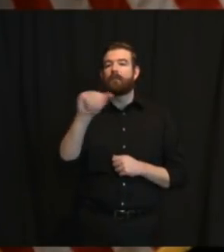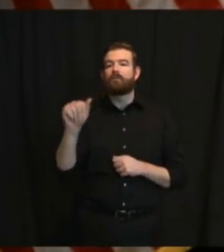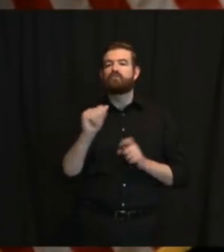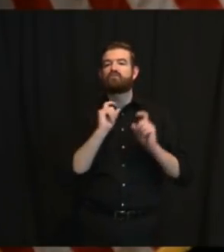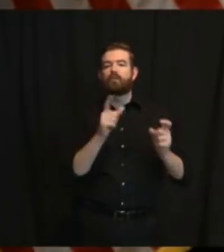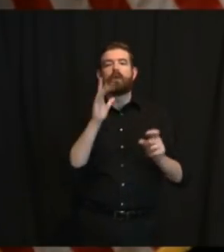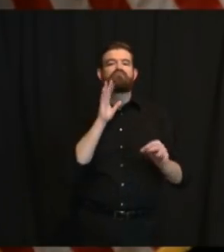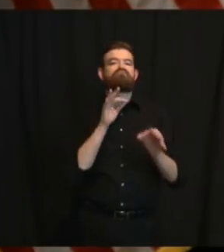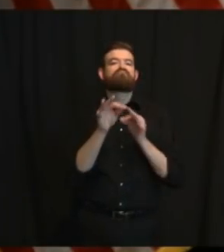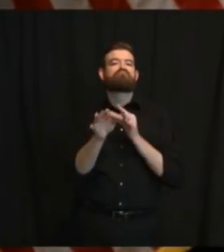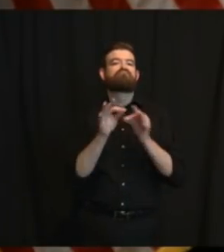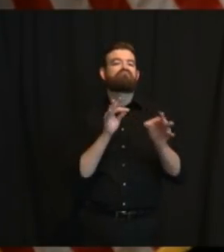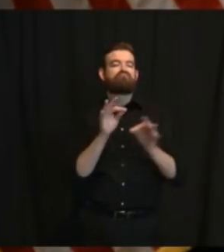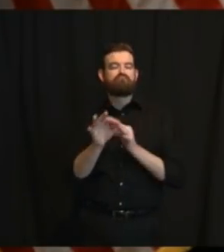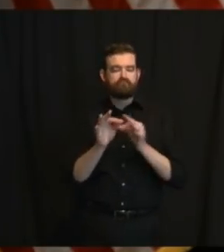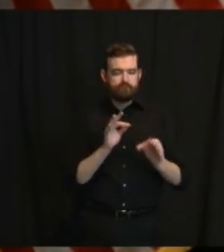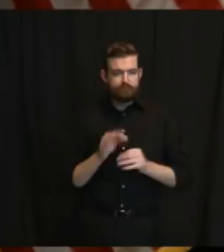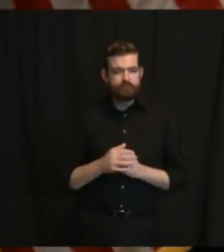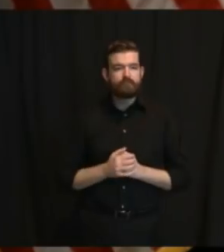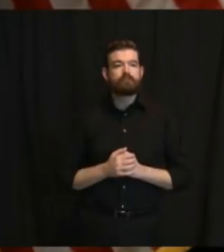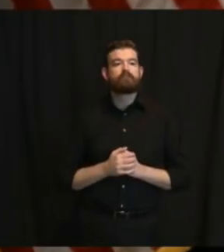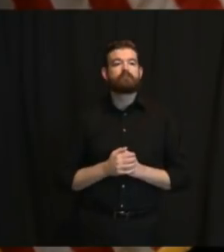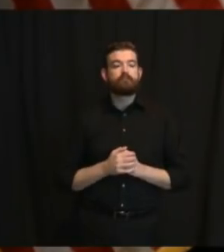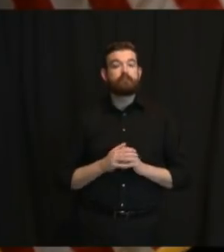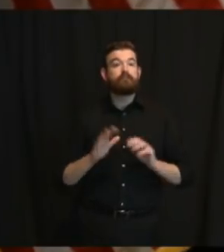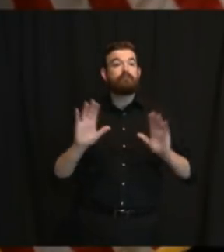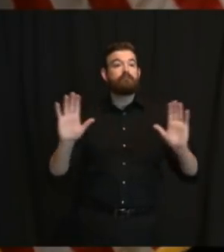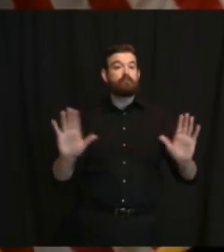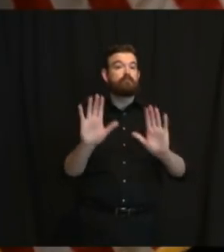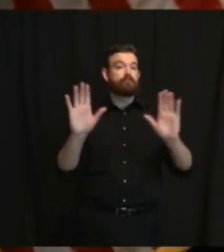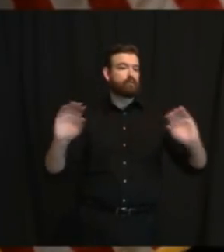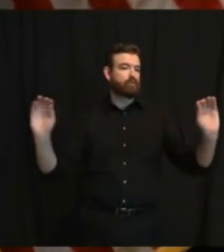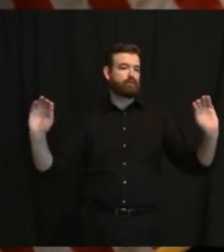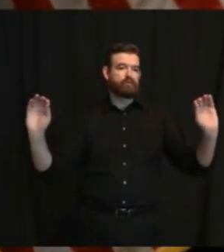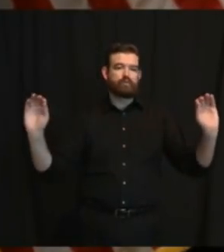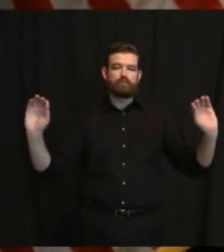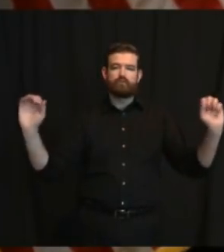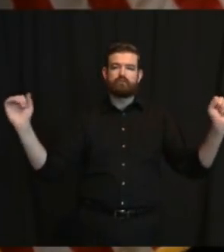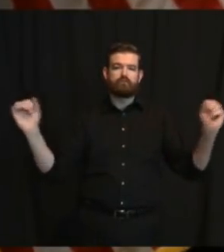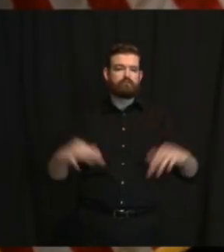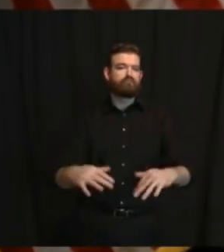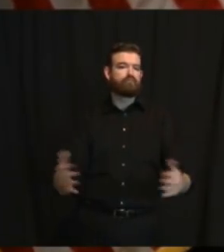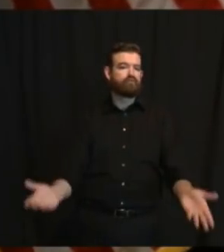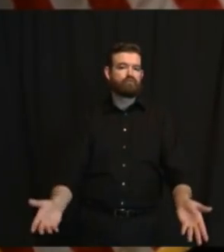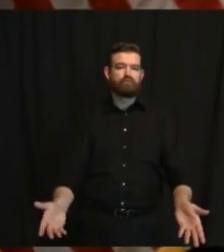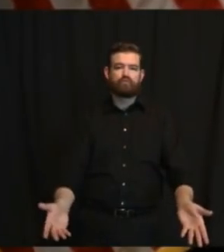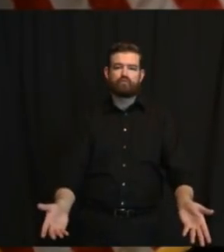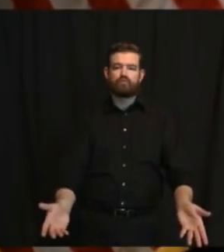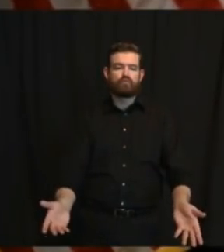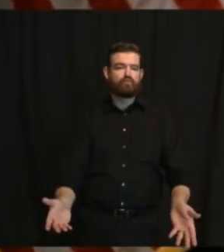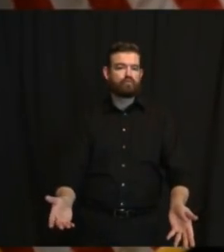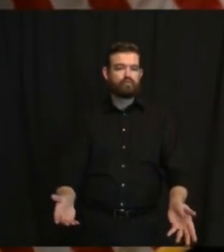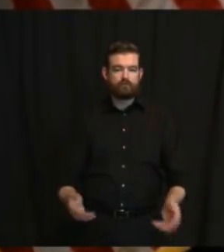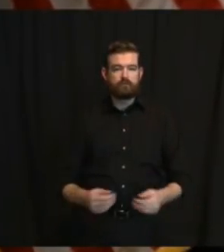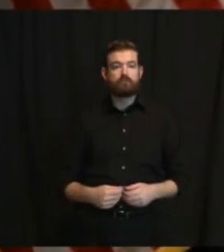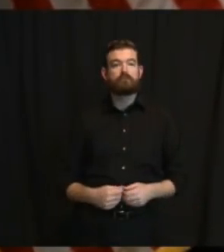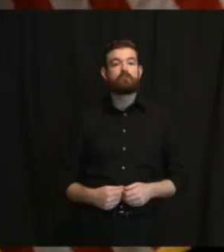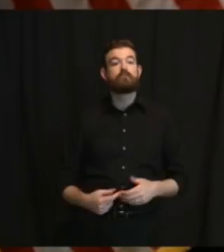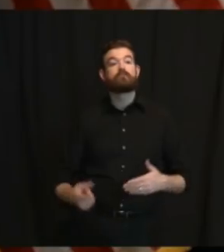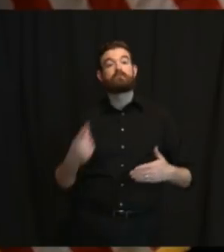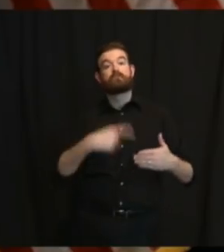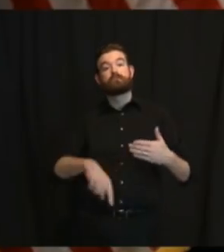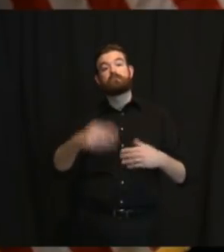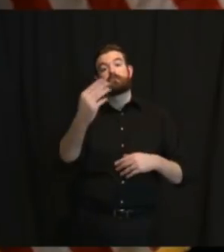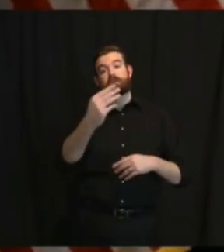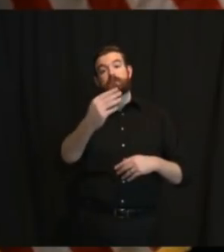said, Sunday we will be by on the wire written. And early week, we hope to